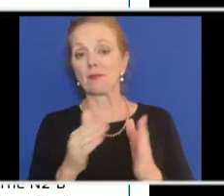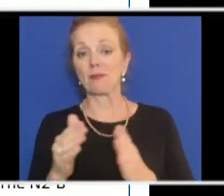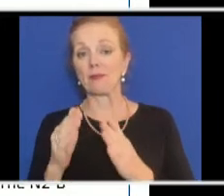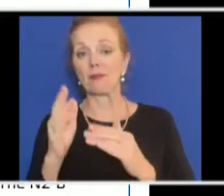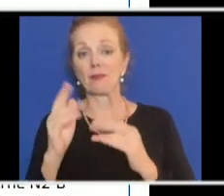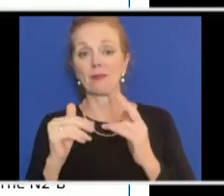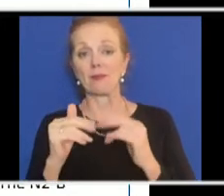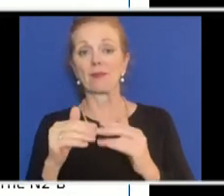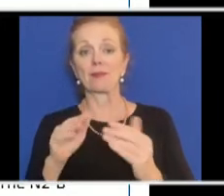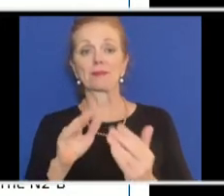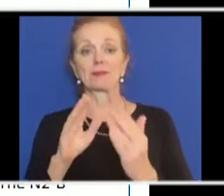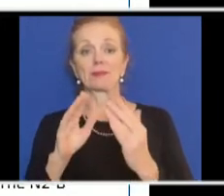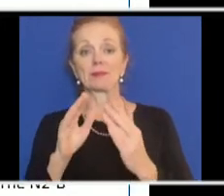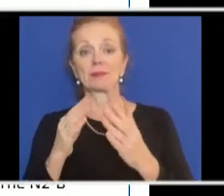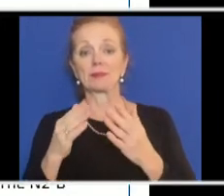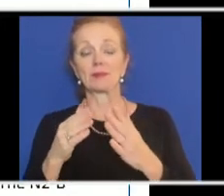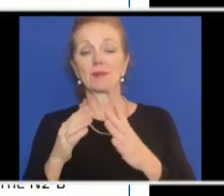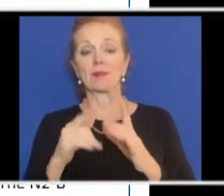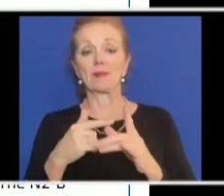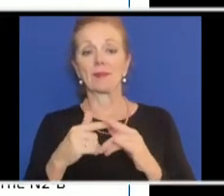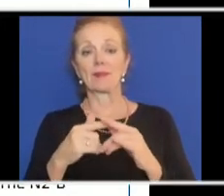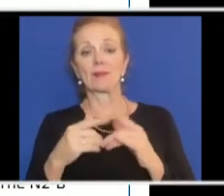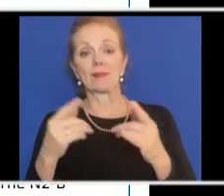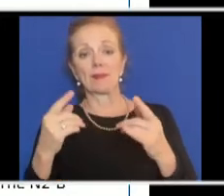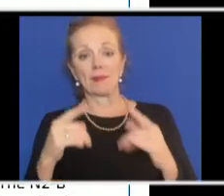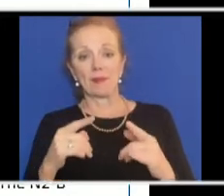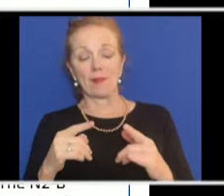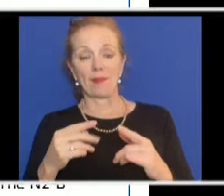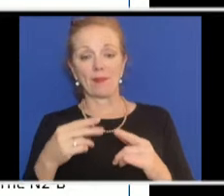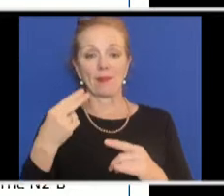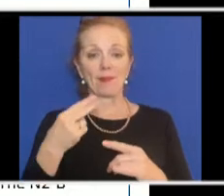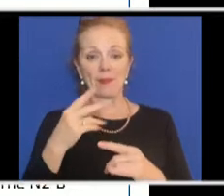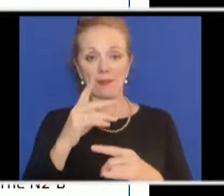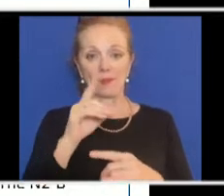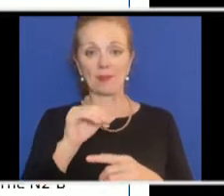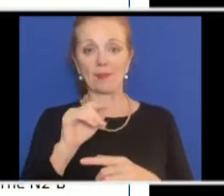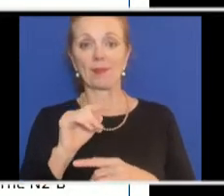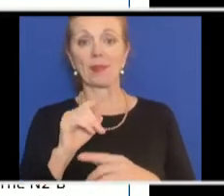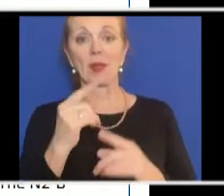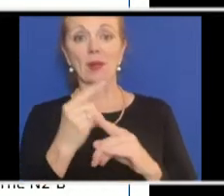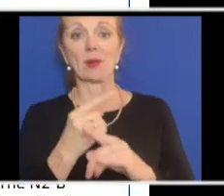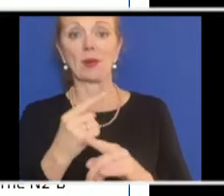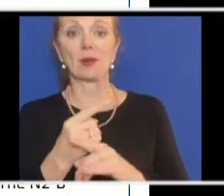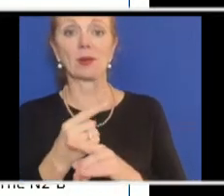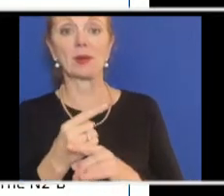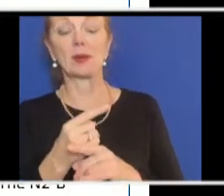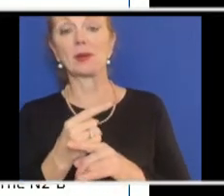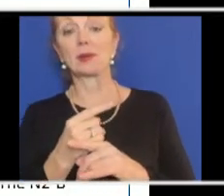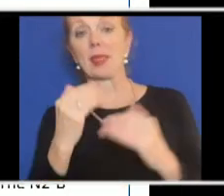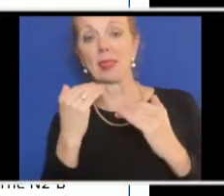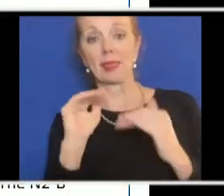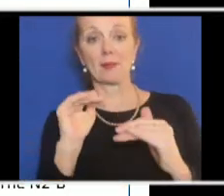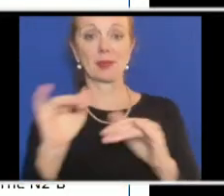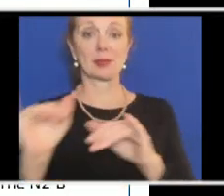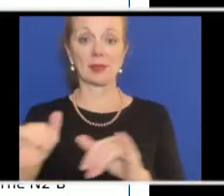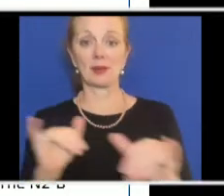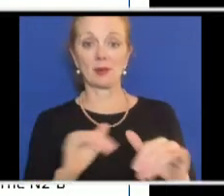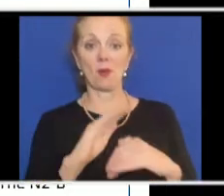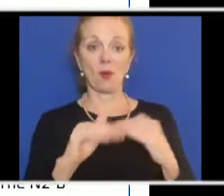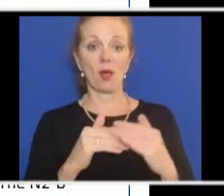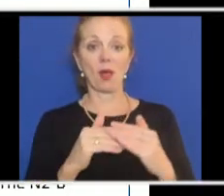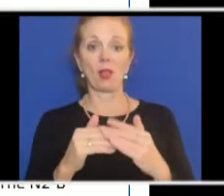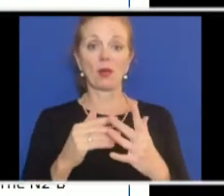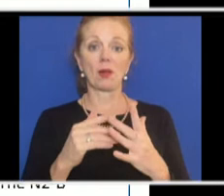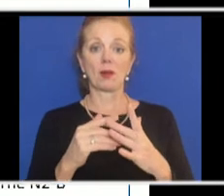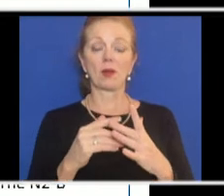addresses the street and in compliance with the historic district now their regulations have limits just like all regulations but they